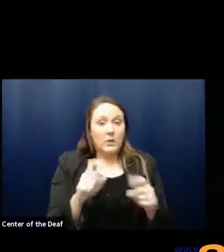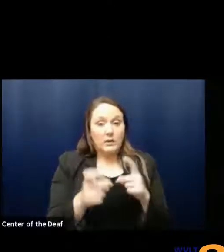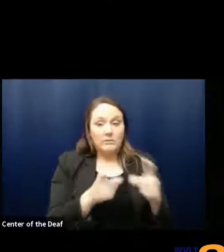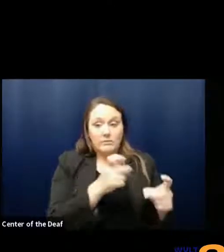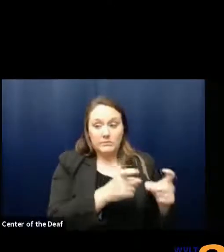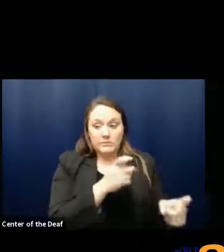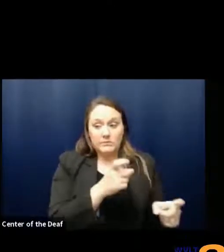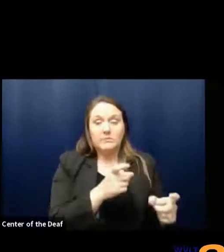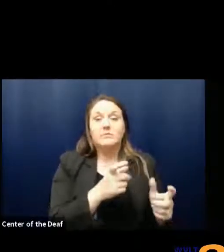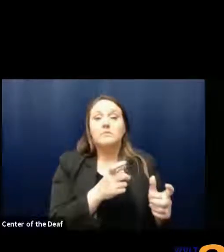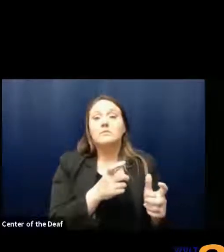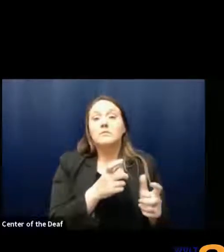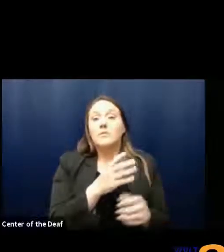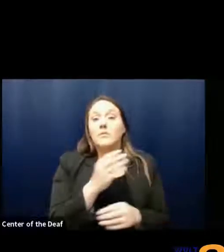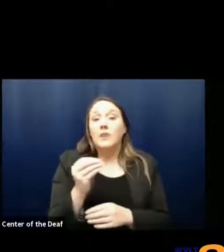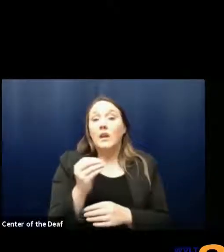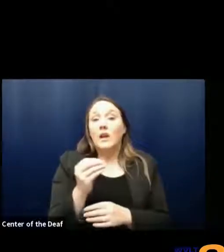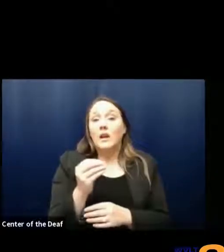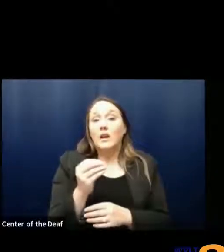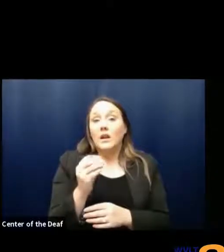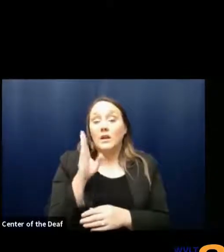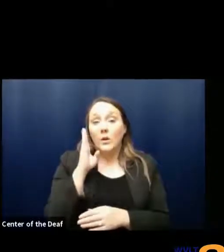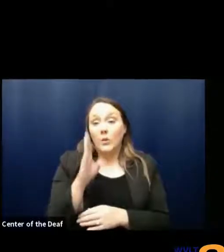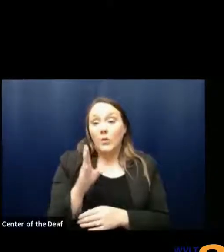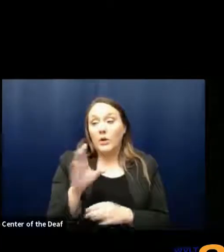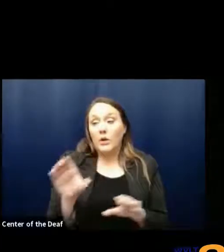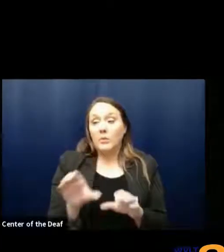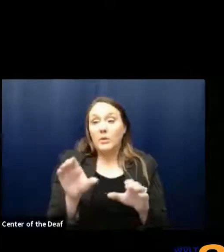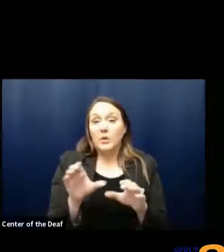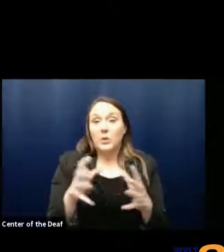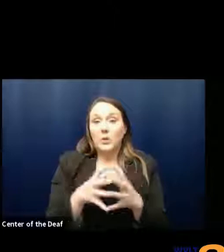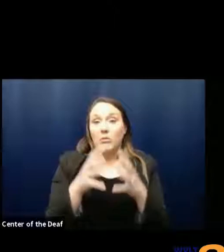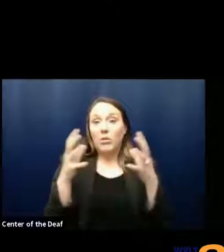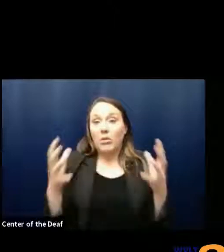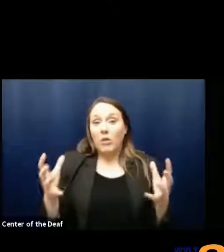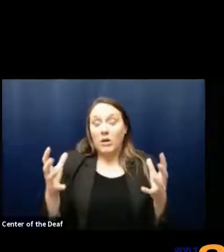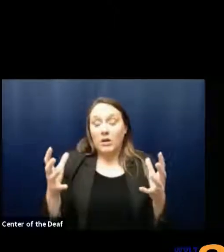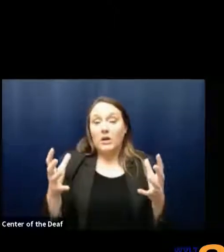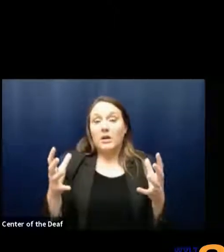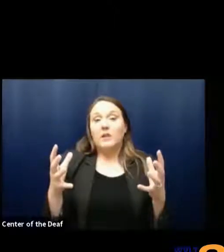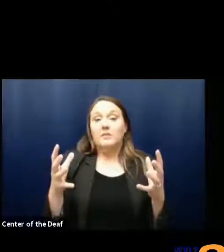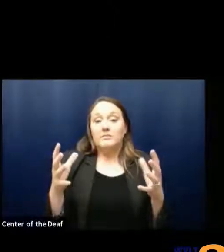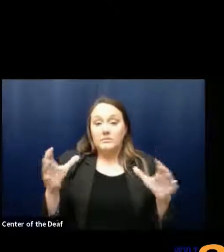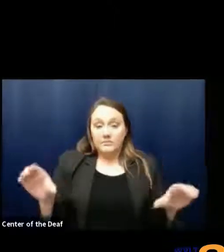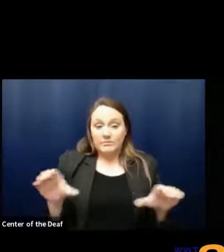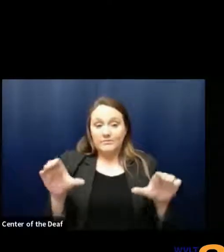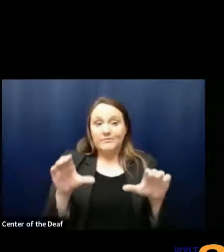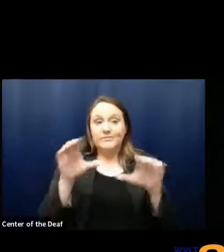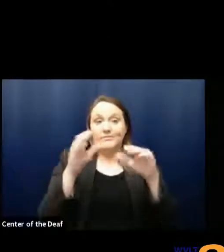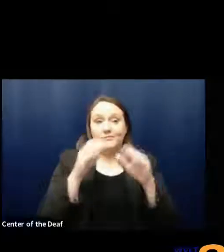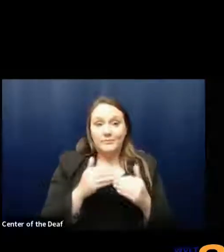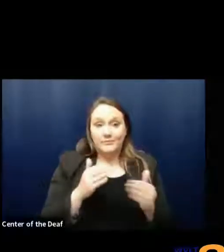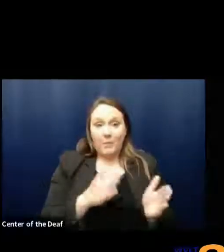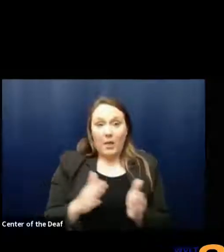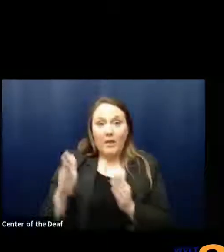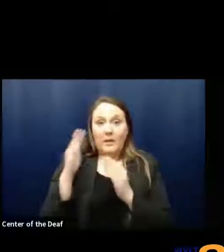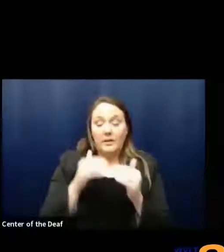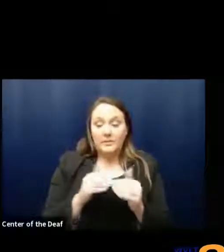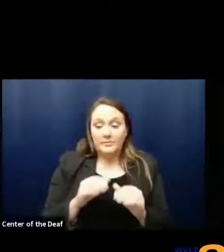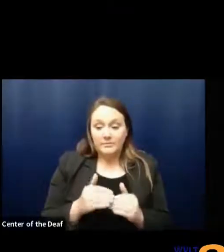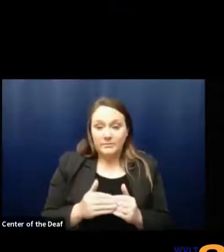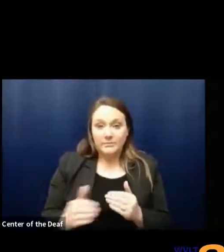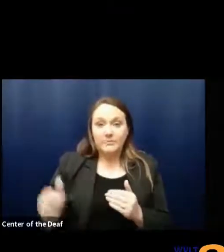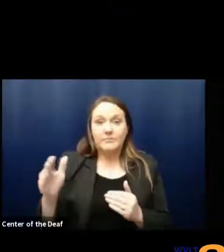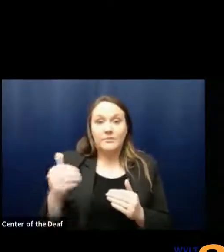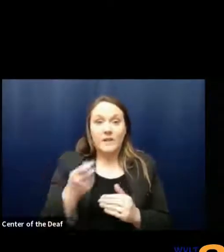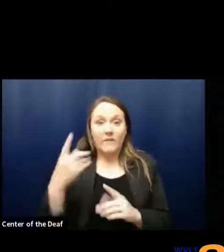as well. And so we're going to be doing a whole lot over the next few months and getting it out as quick as we can as